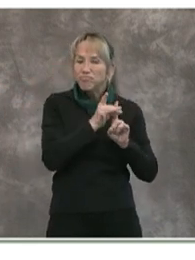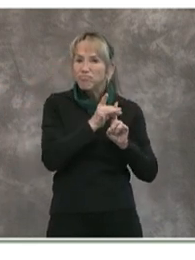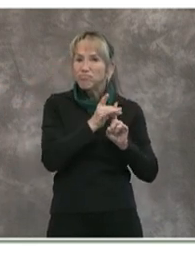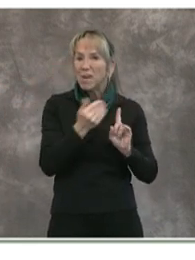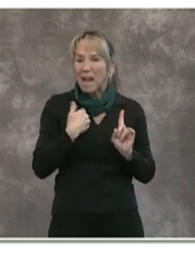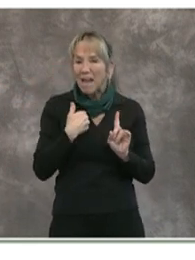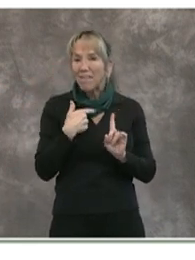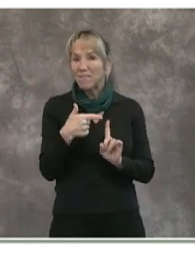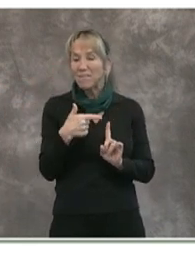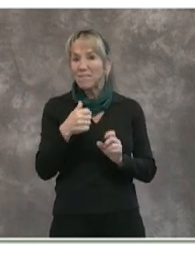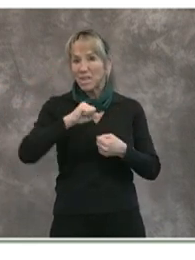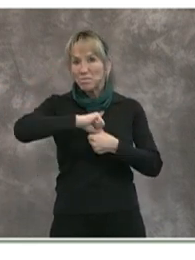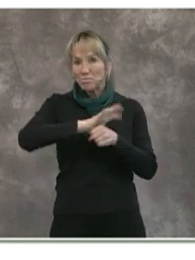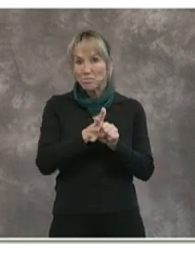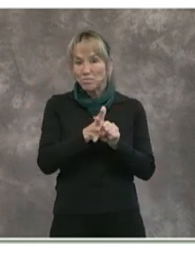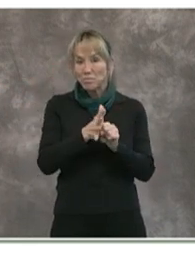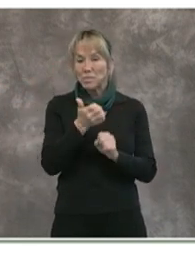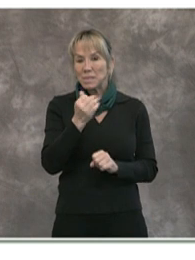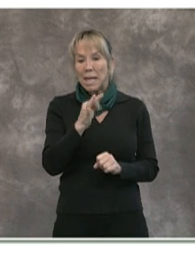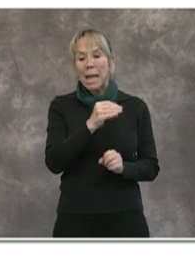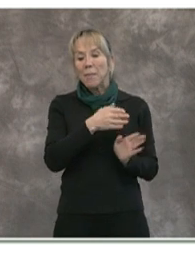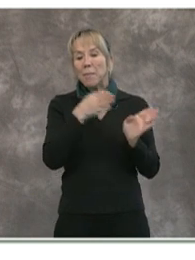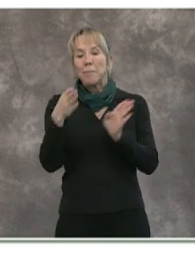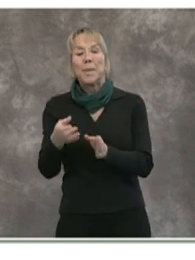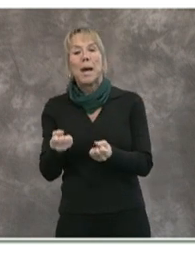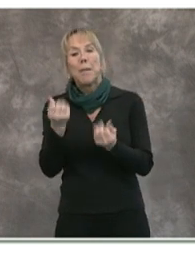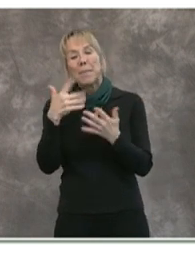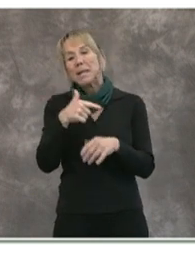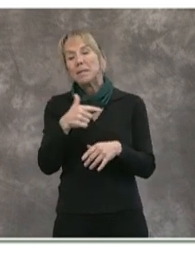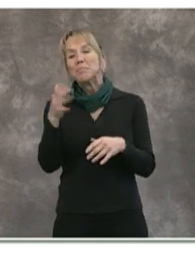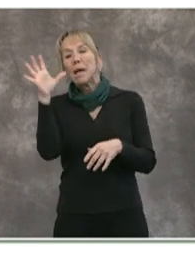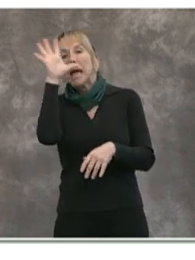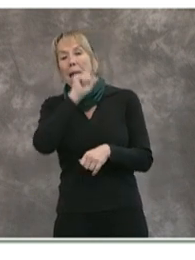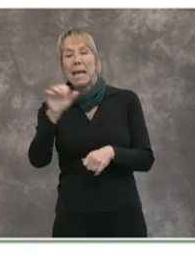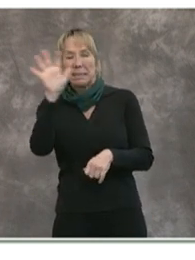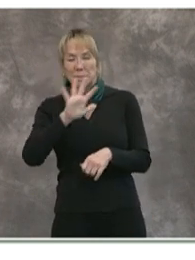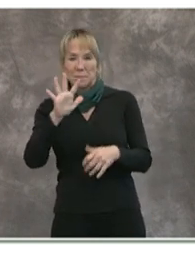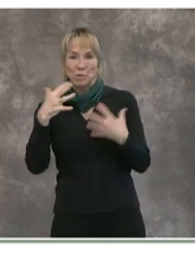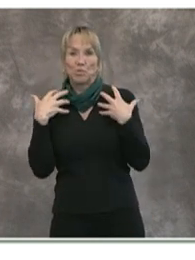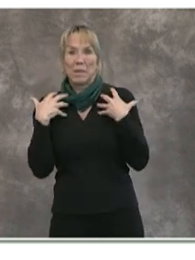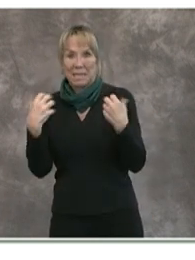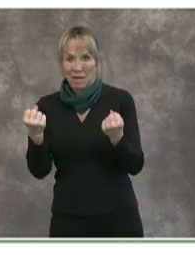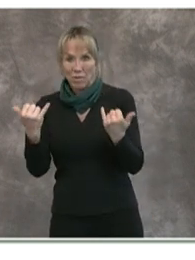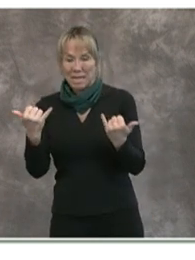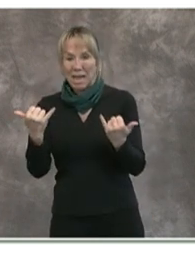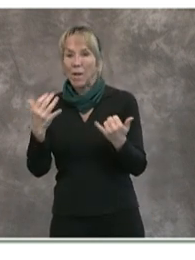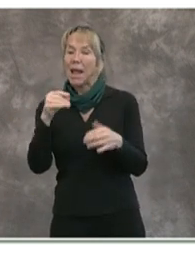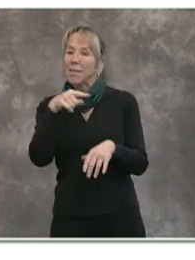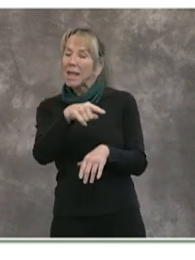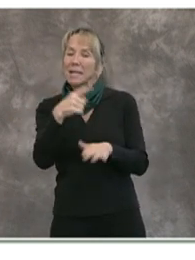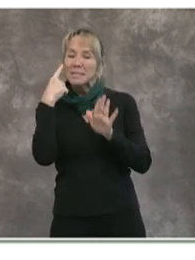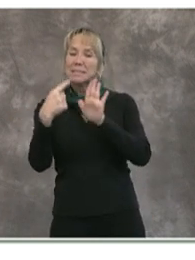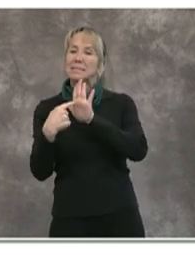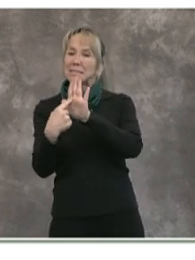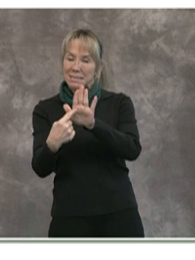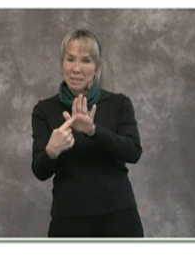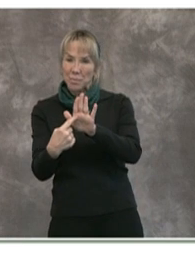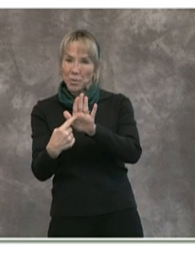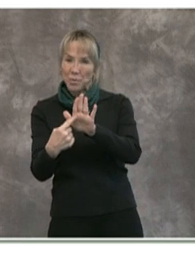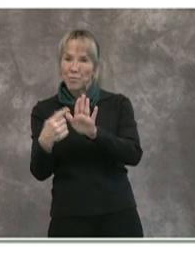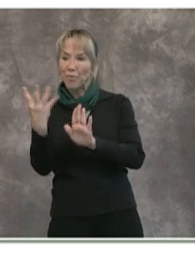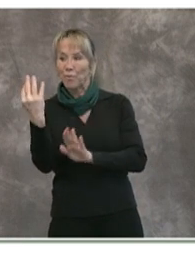those estimated recoveries, and again, those are a statistical sampling based on the 14-day recovery period